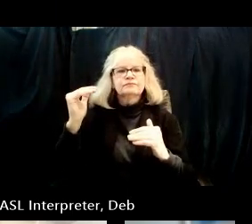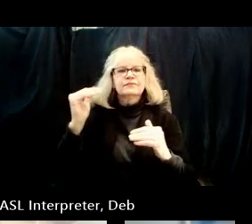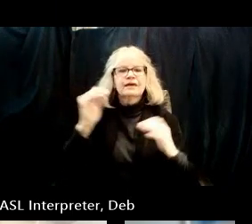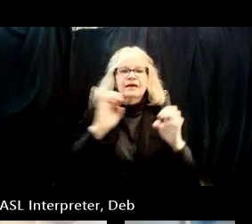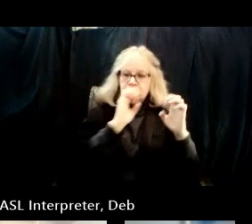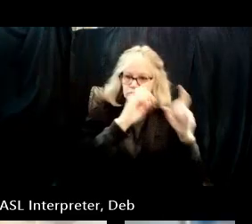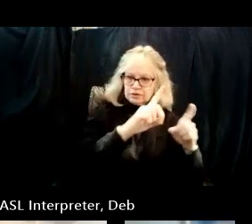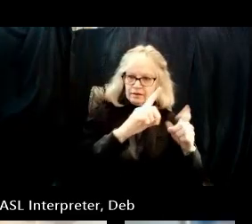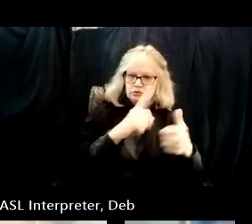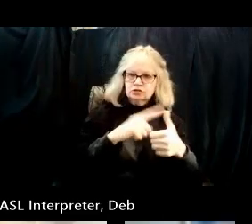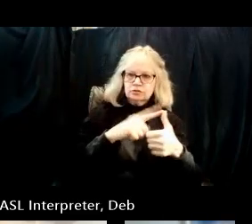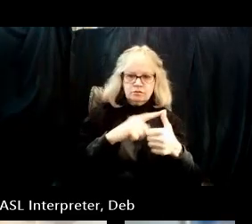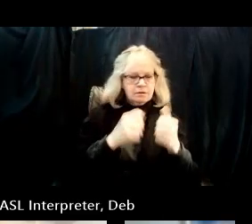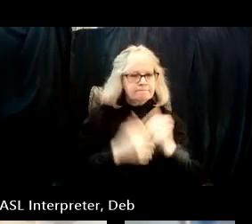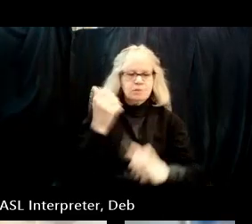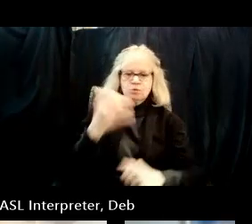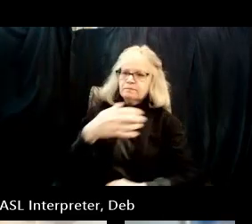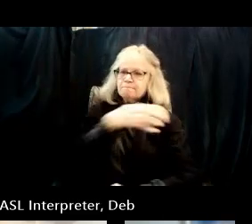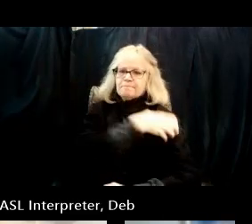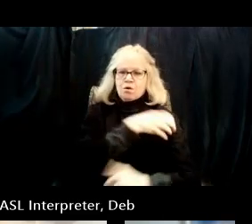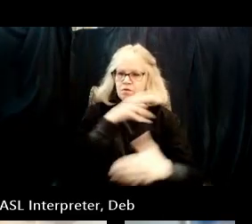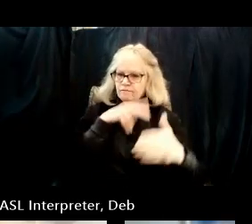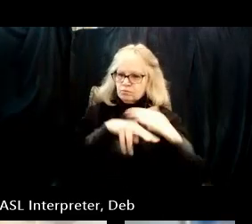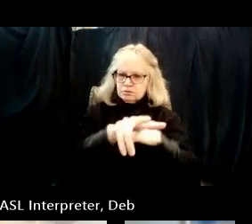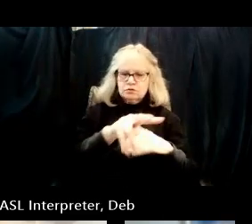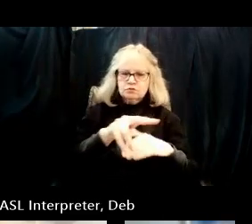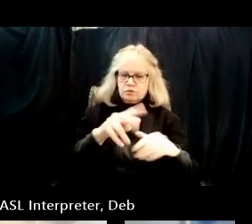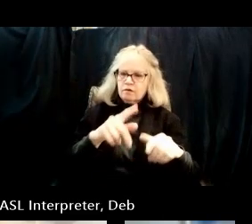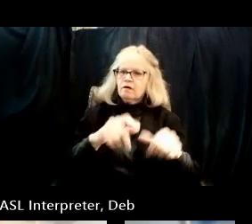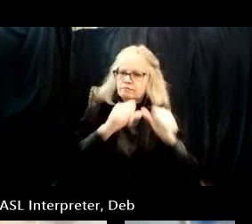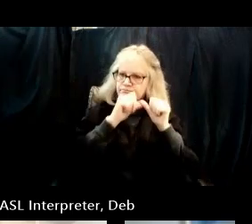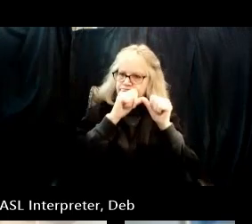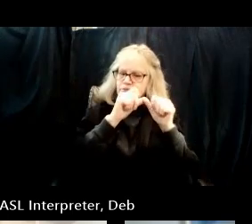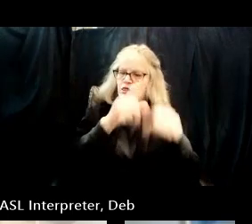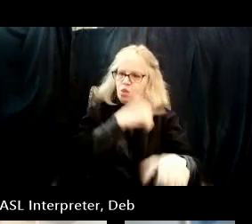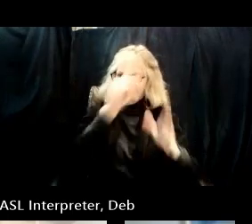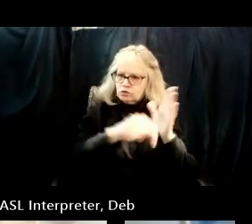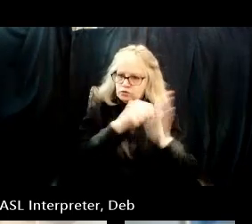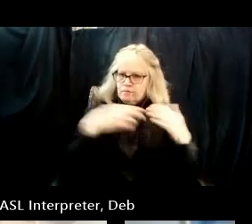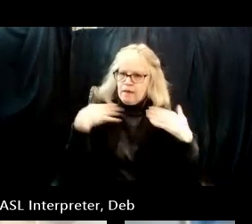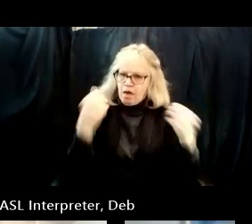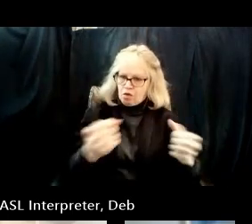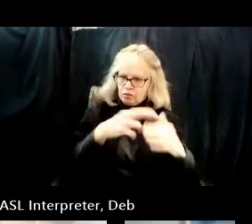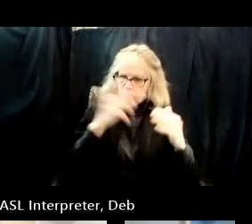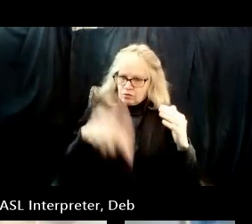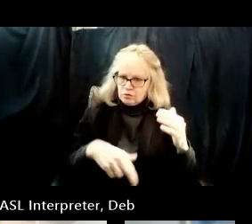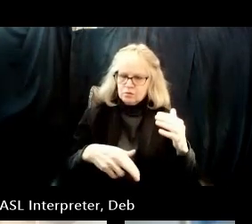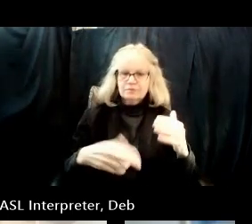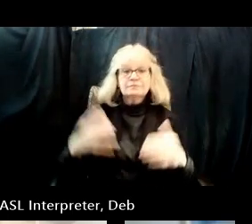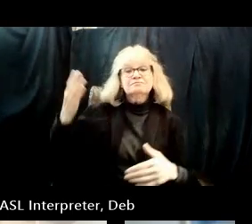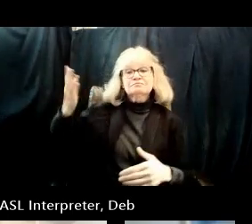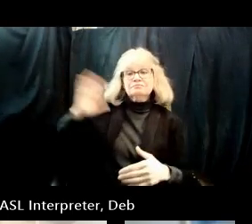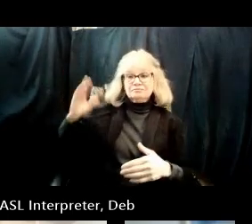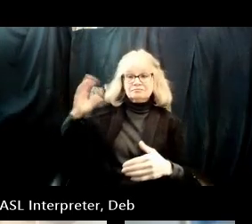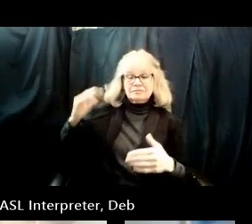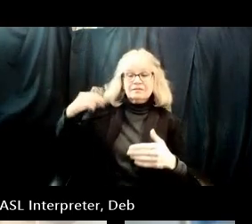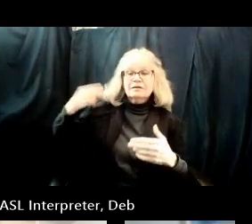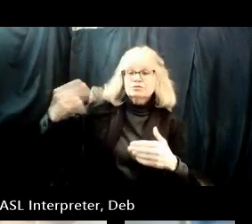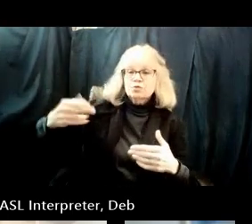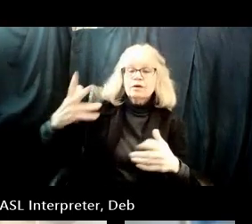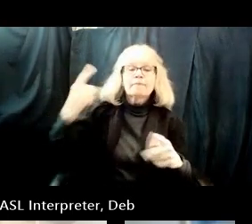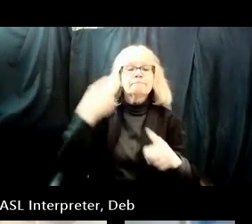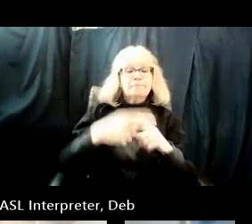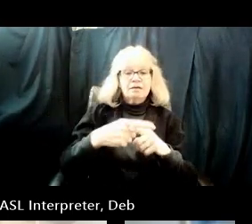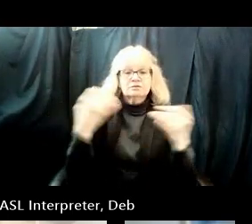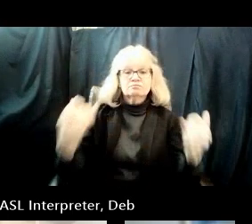Education being one of the most powerful predictors of long-term health outcomes. Historically and currently, communities of color,